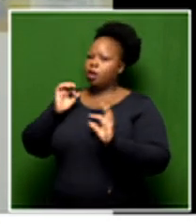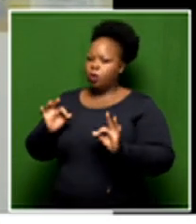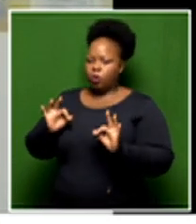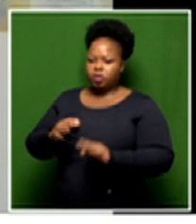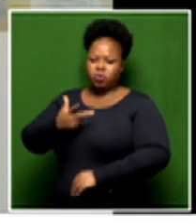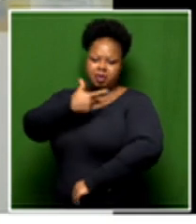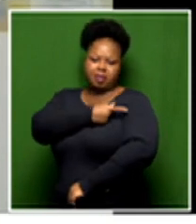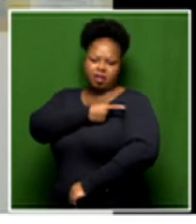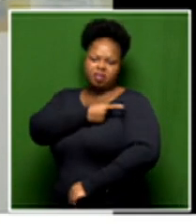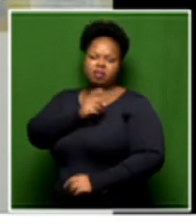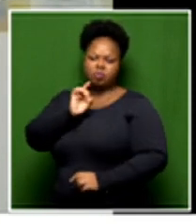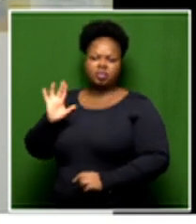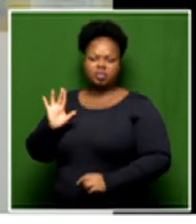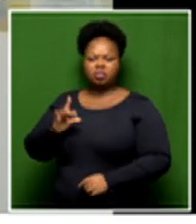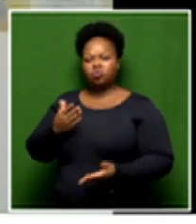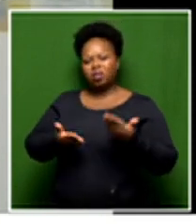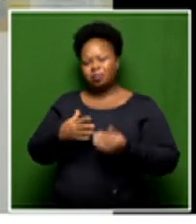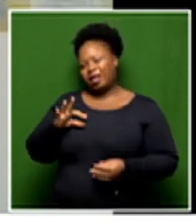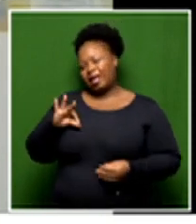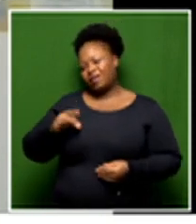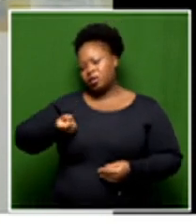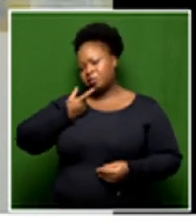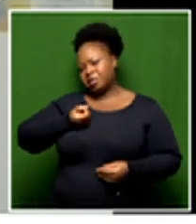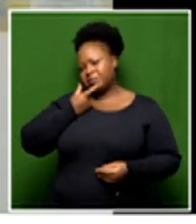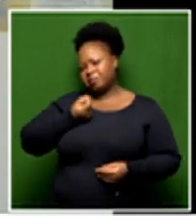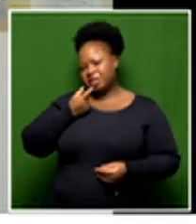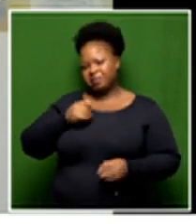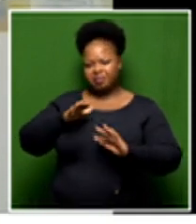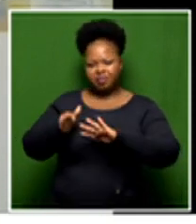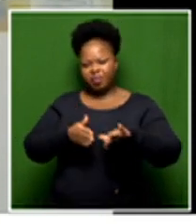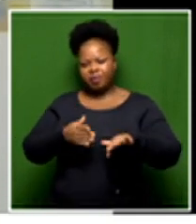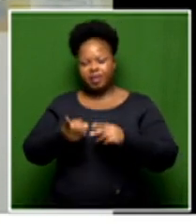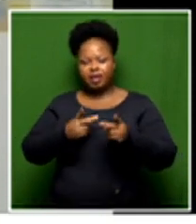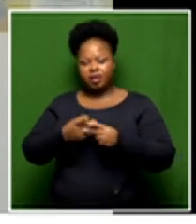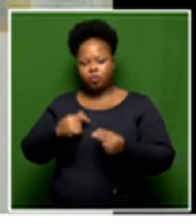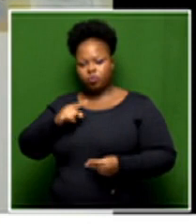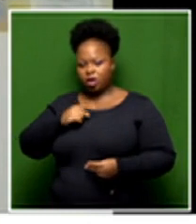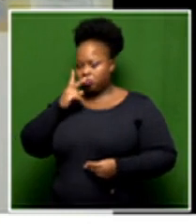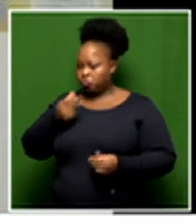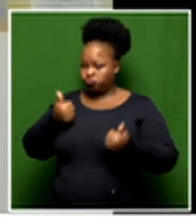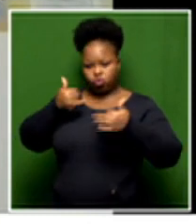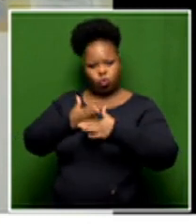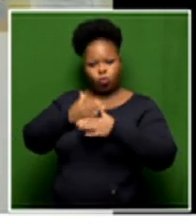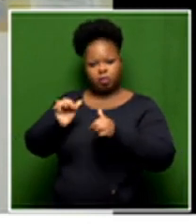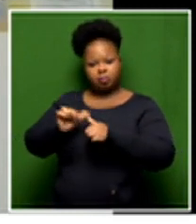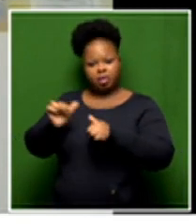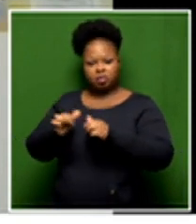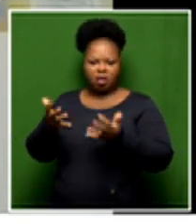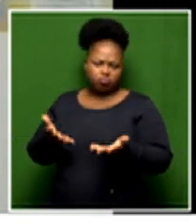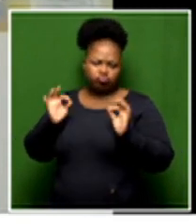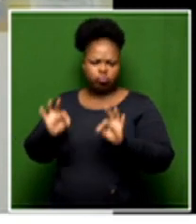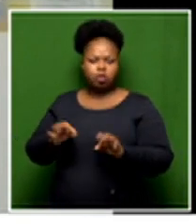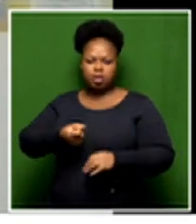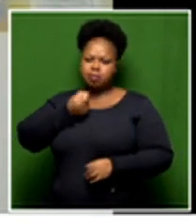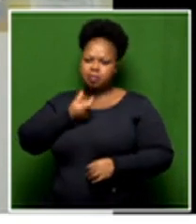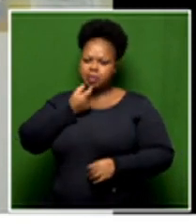monthly intervention compared with daily tablets. And it was found to be superior to the daily tablet. And so that's